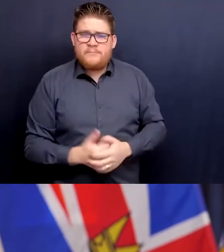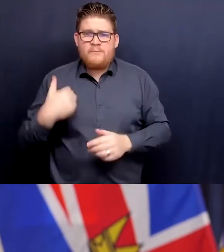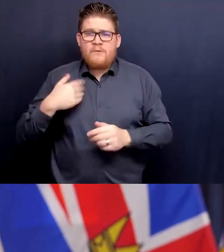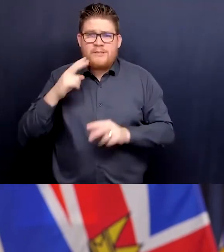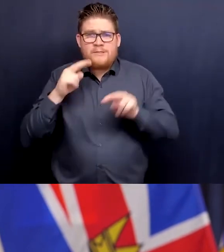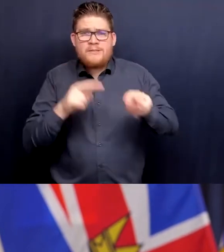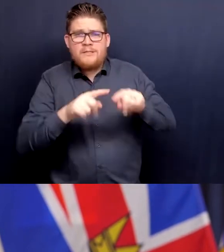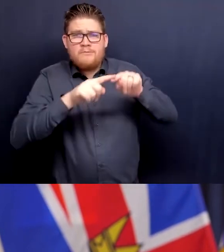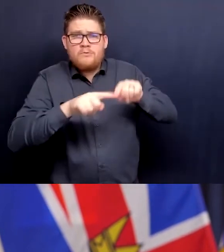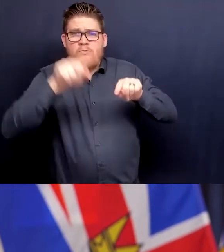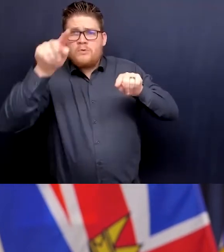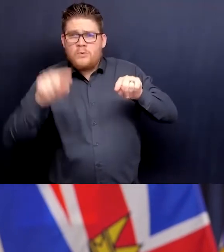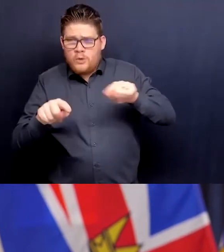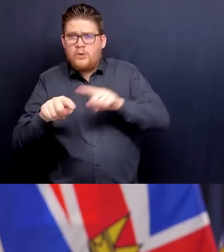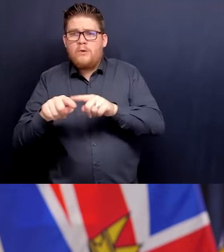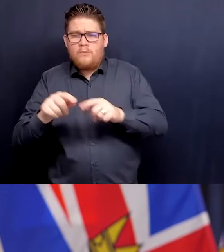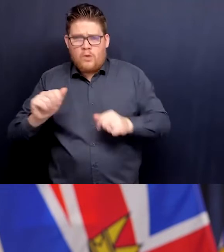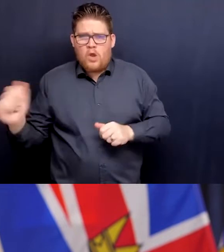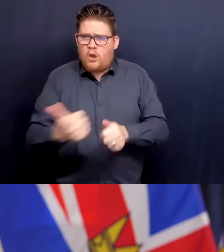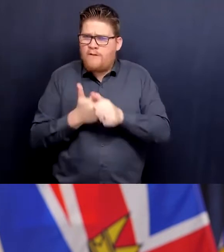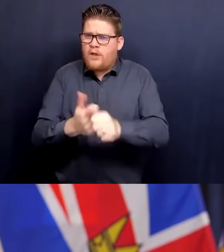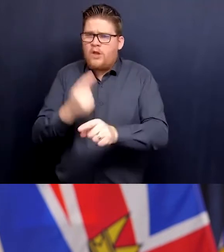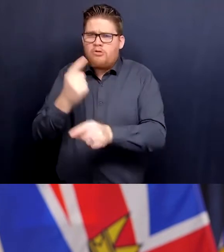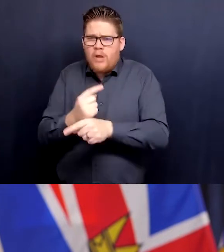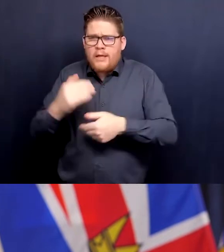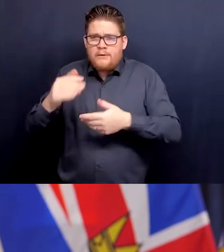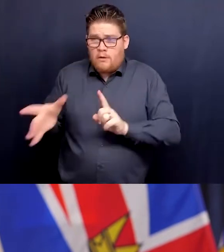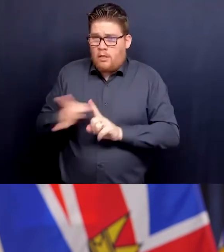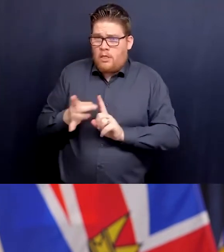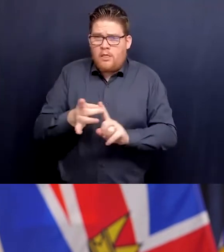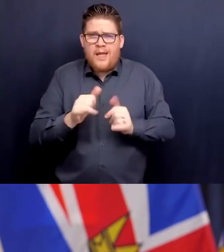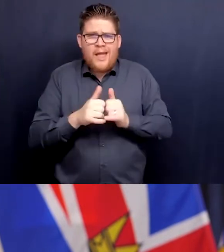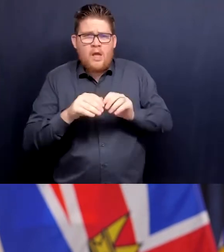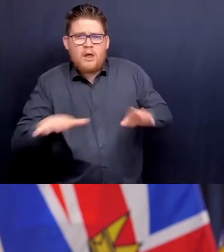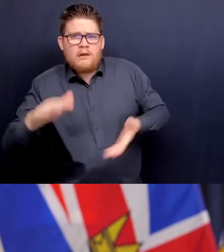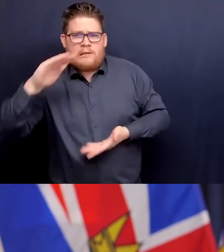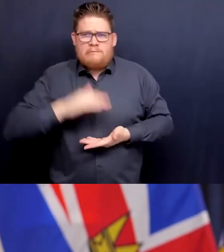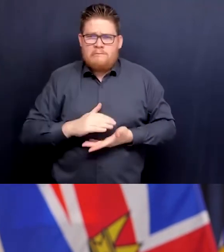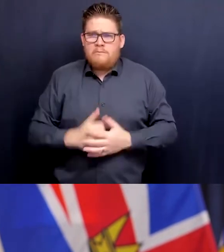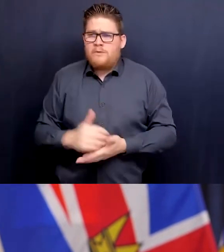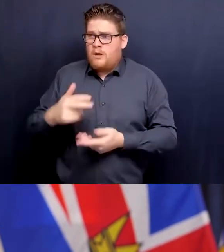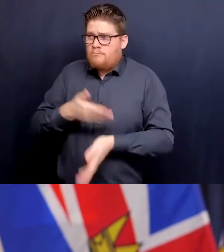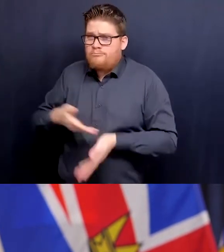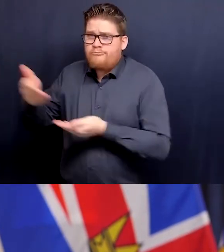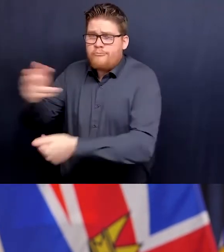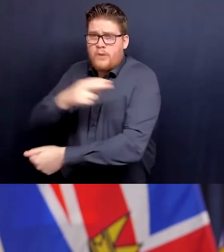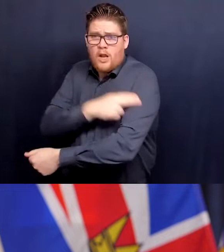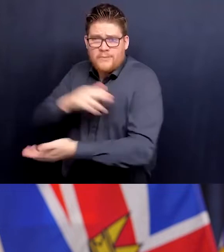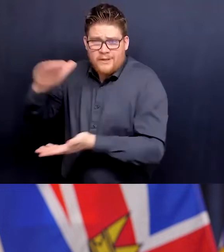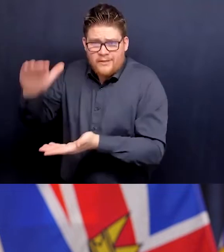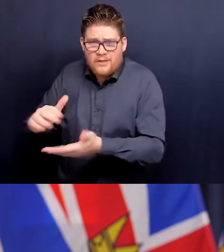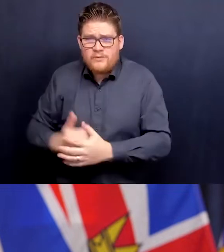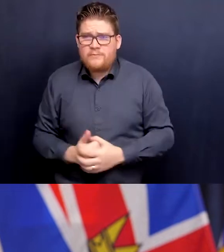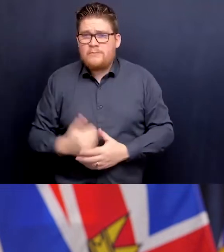rapid spread of COVID. And in doing so, in reducing hospitalizations from 1,059 on January the 31st